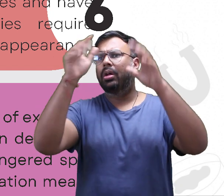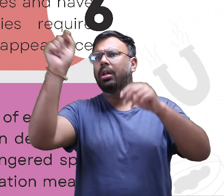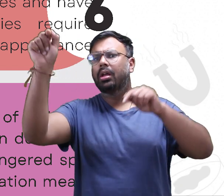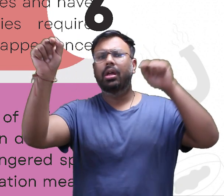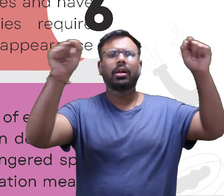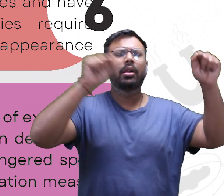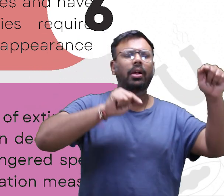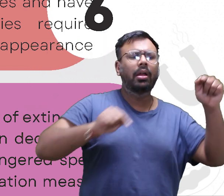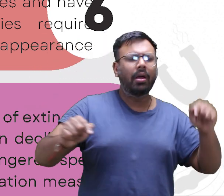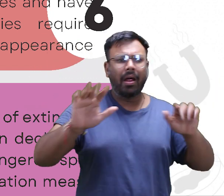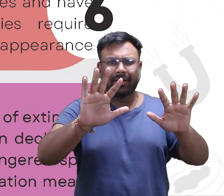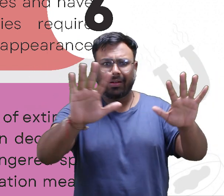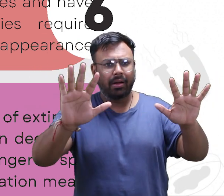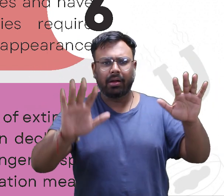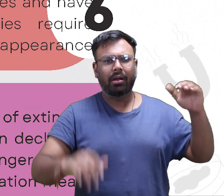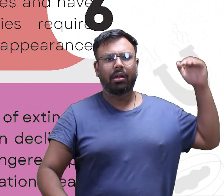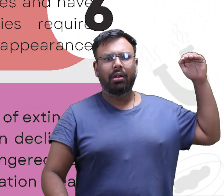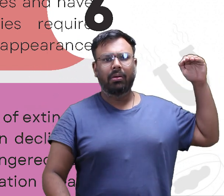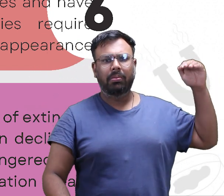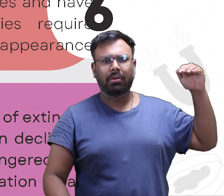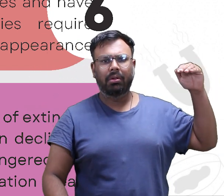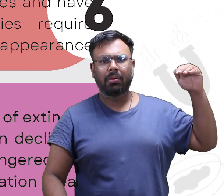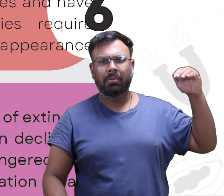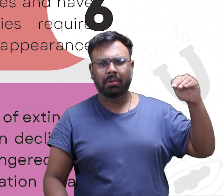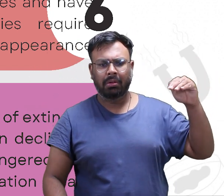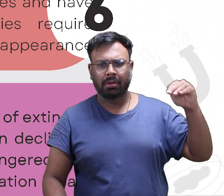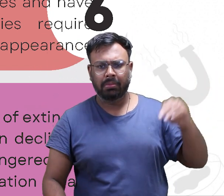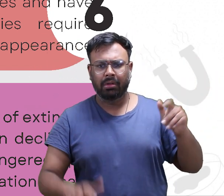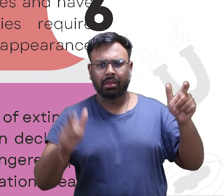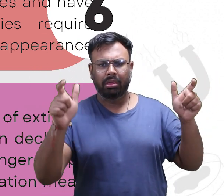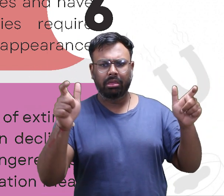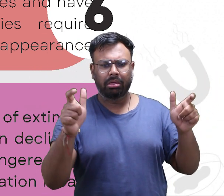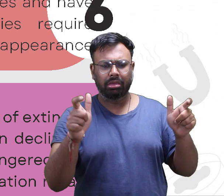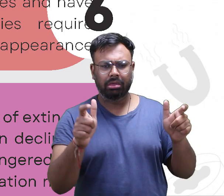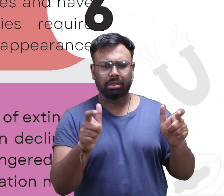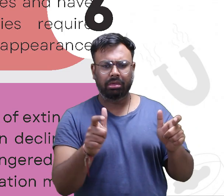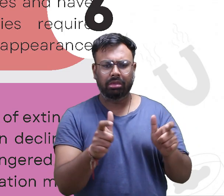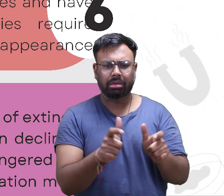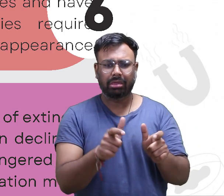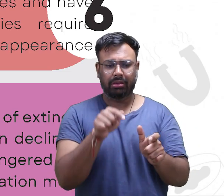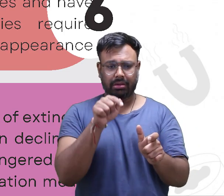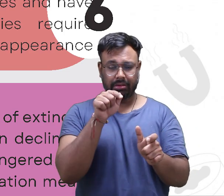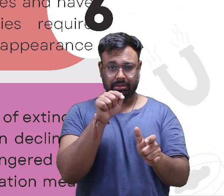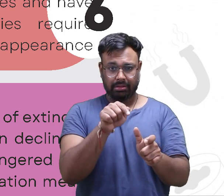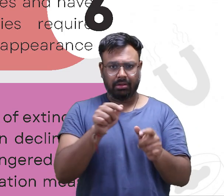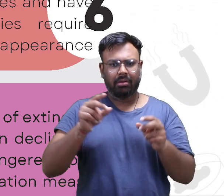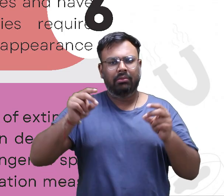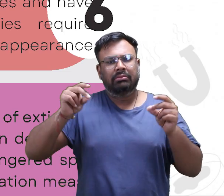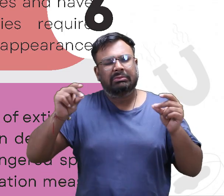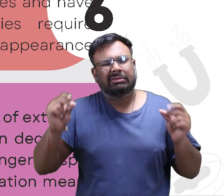have experienced substantial population declines and have small